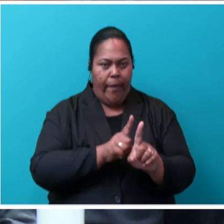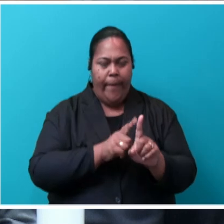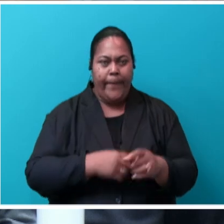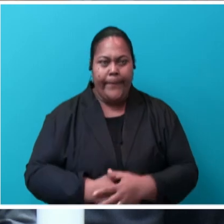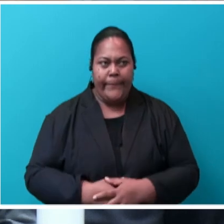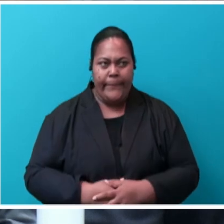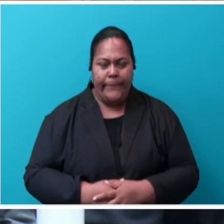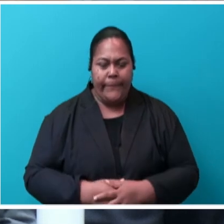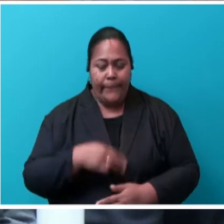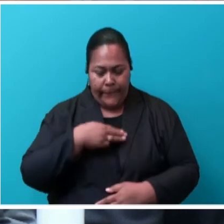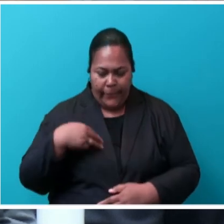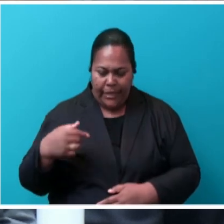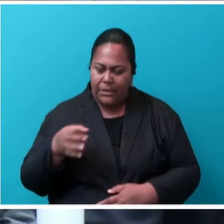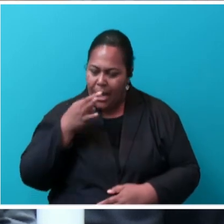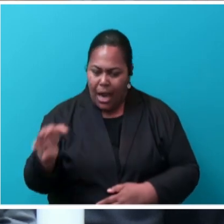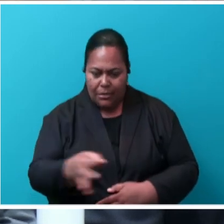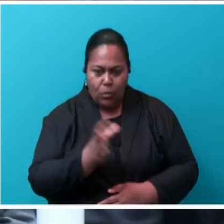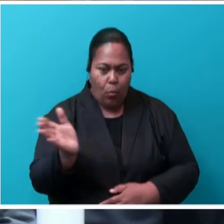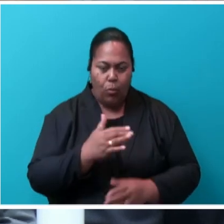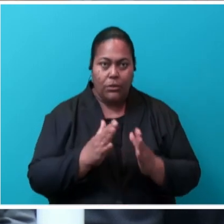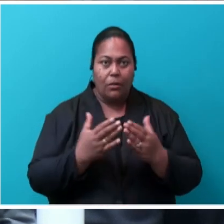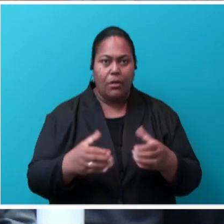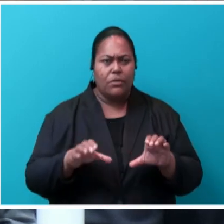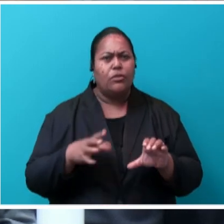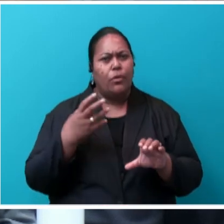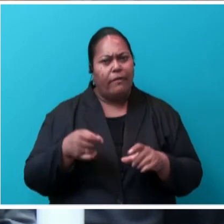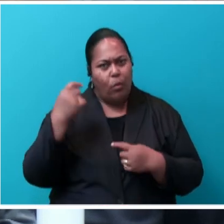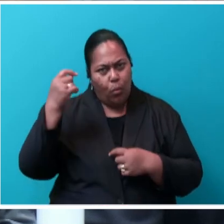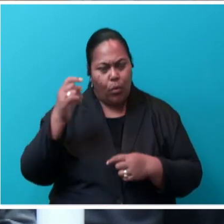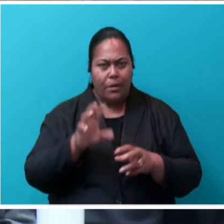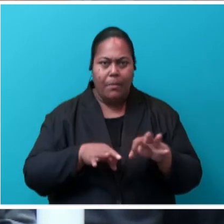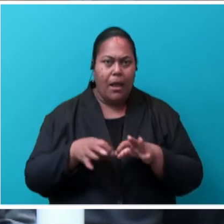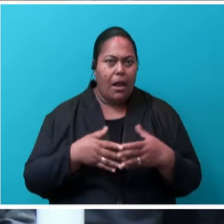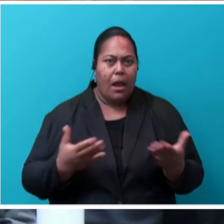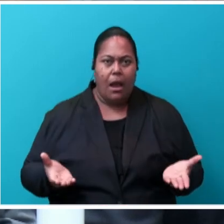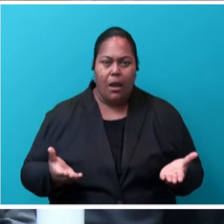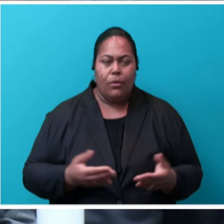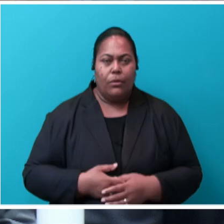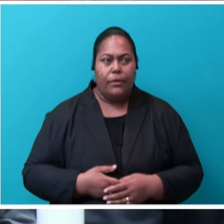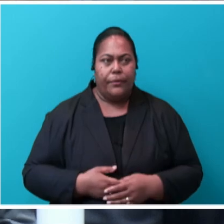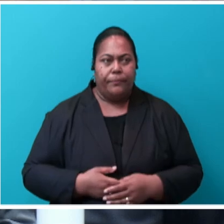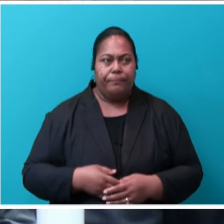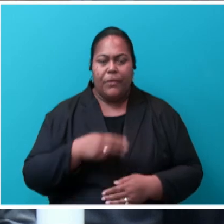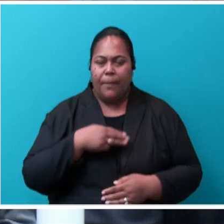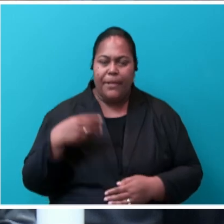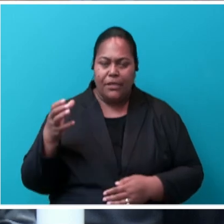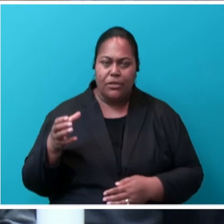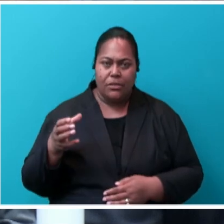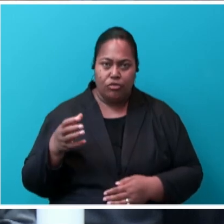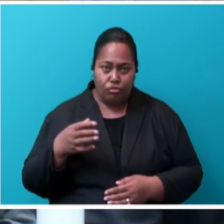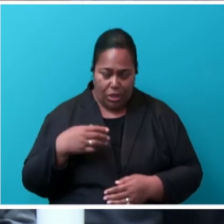all the municipalities, carry an audit plan on how the ministry is going to coordinate the